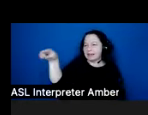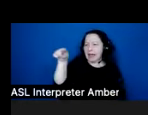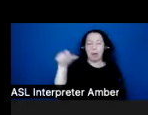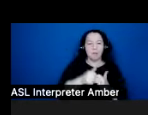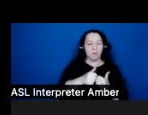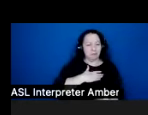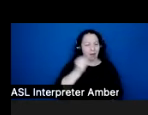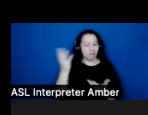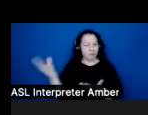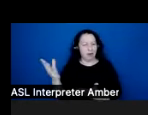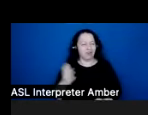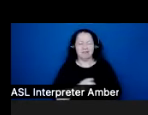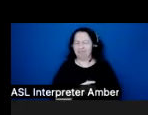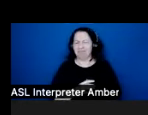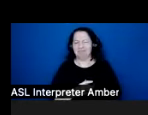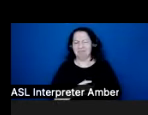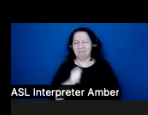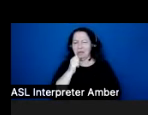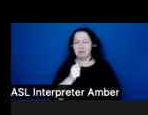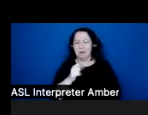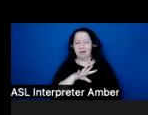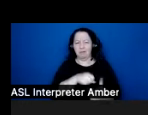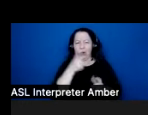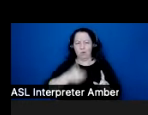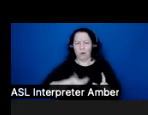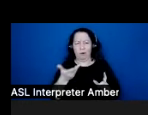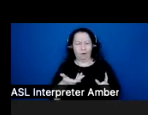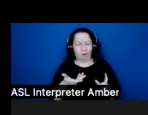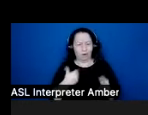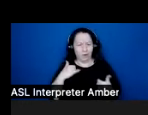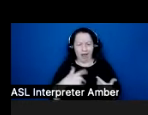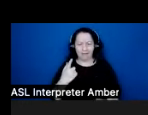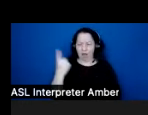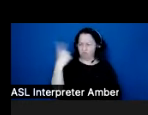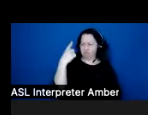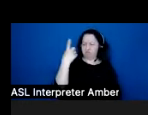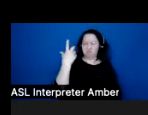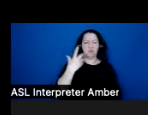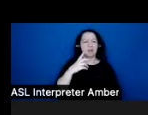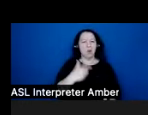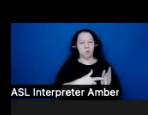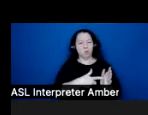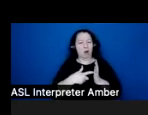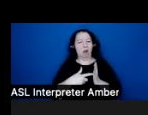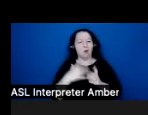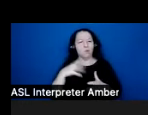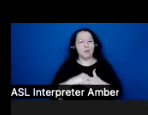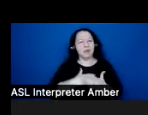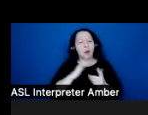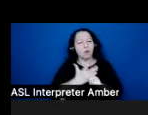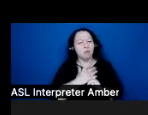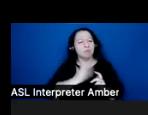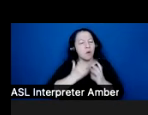that's not part of who we are, to have that in our culture and our